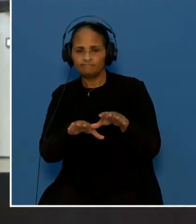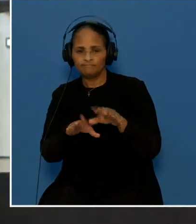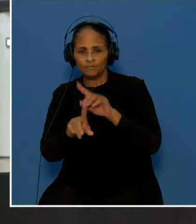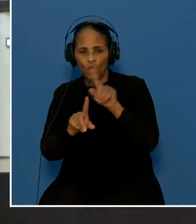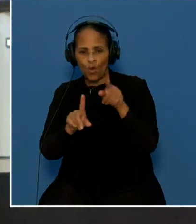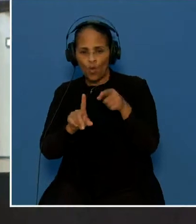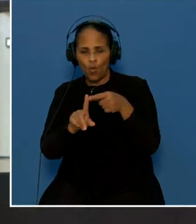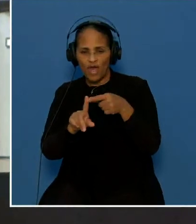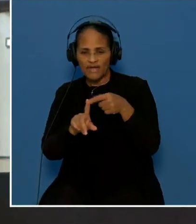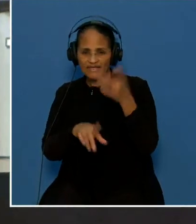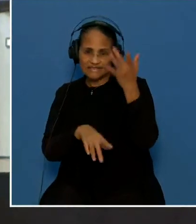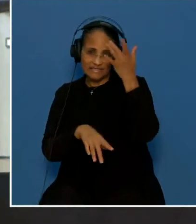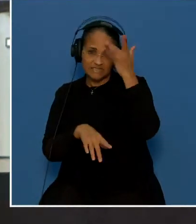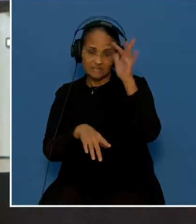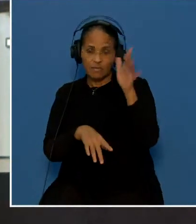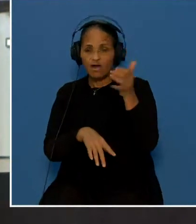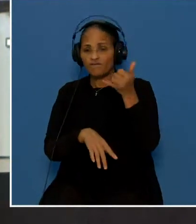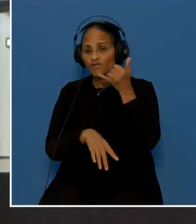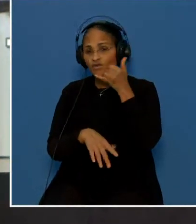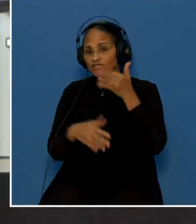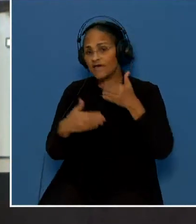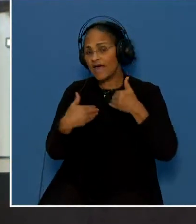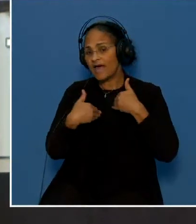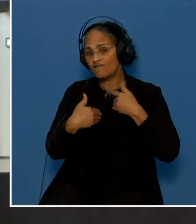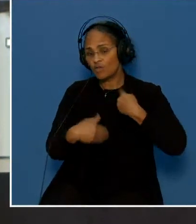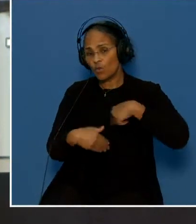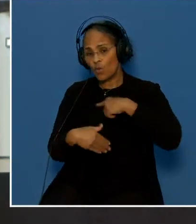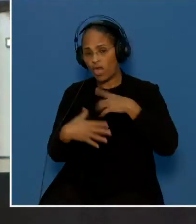When smartphones that have the WeHealth app